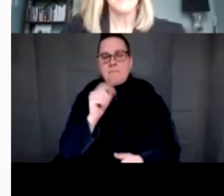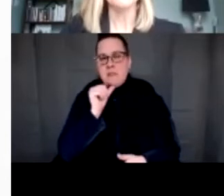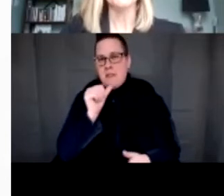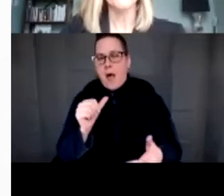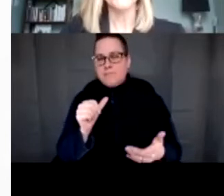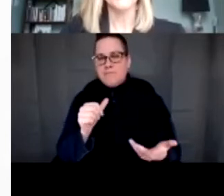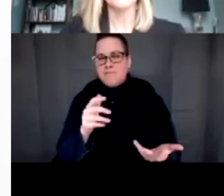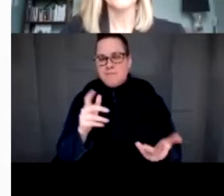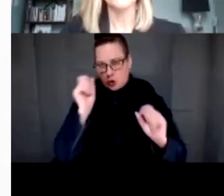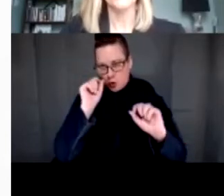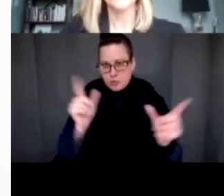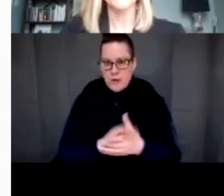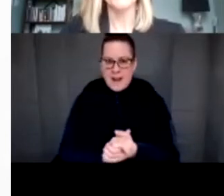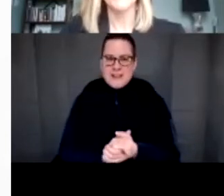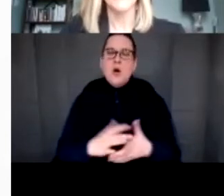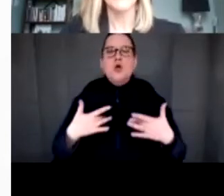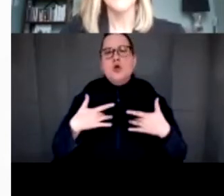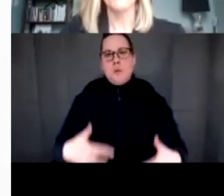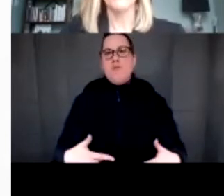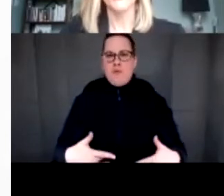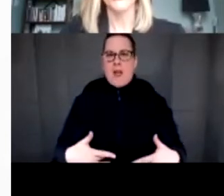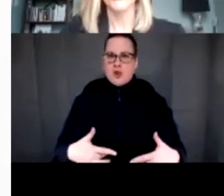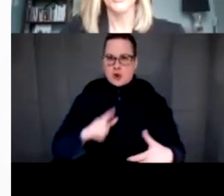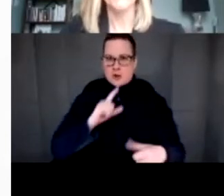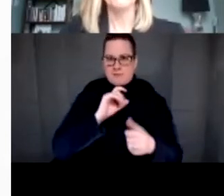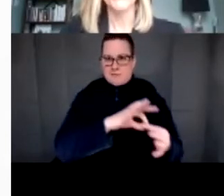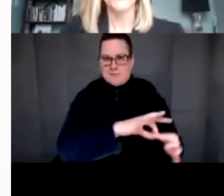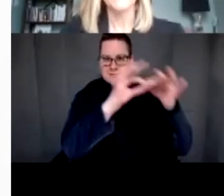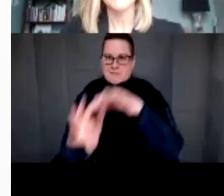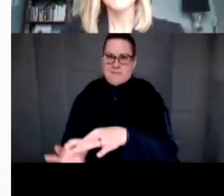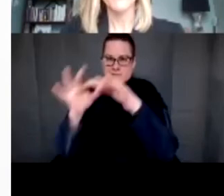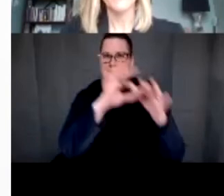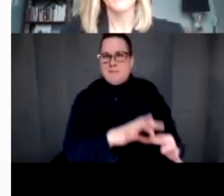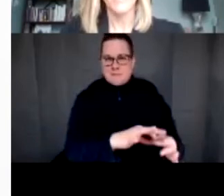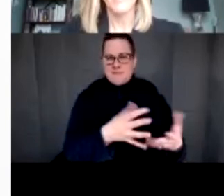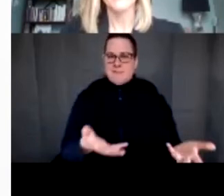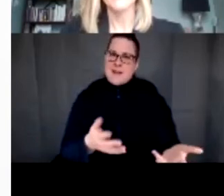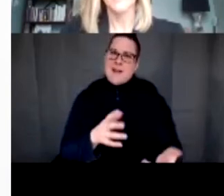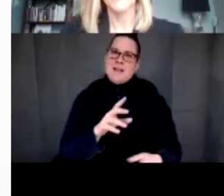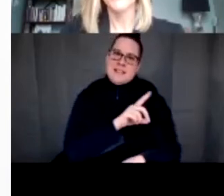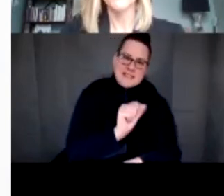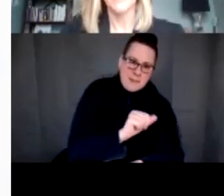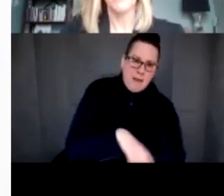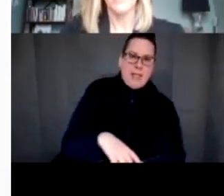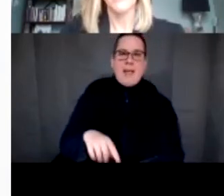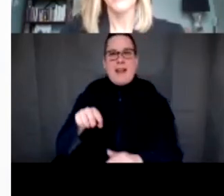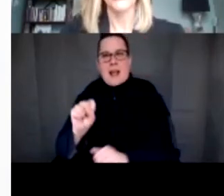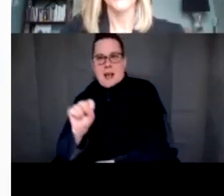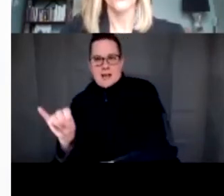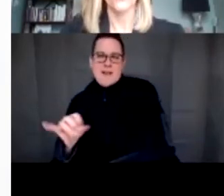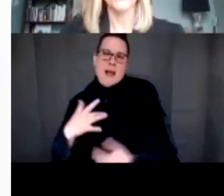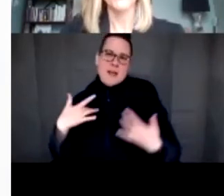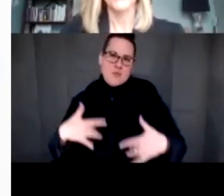unexpectedly, depression is largely mediating that relationship between the disability and suicidal